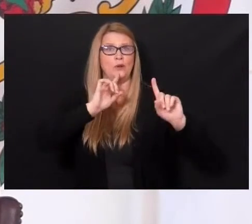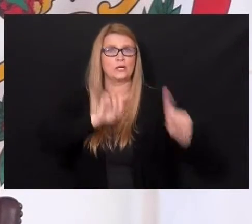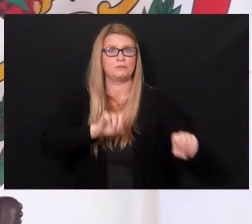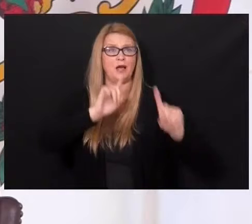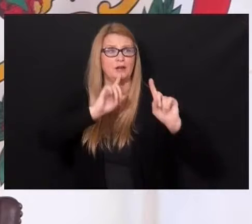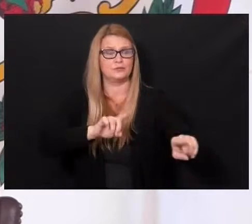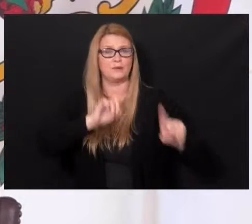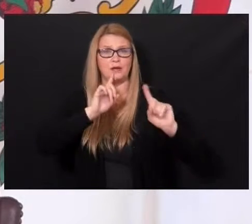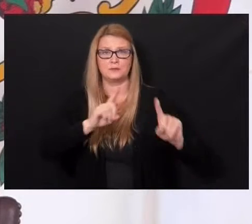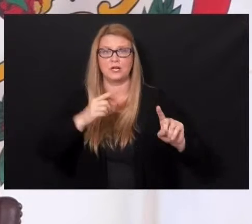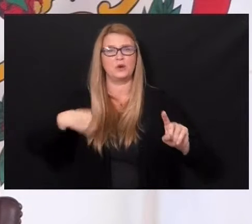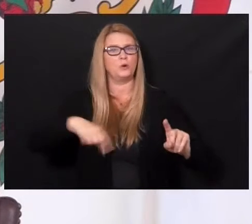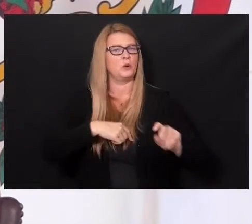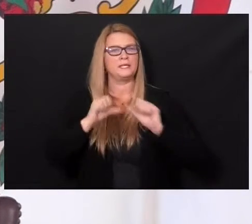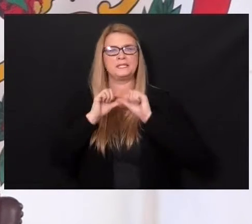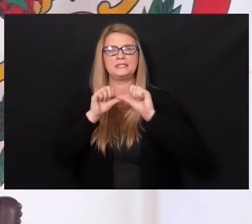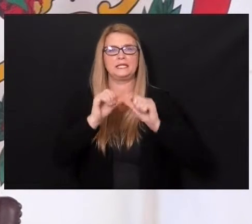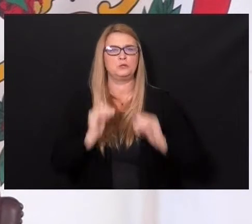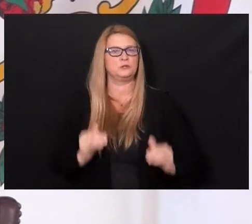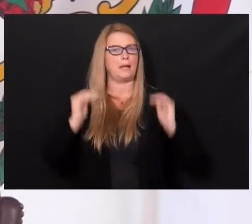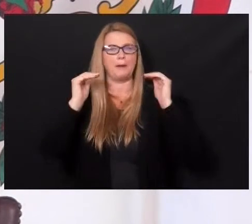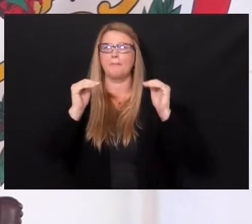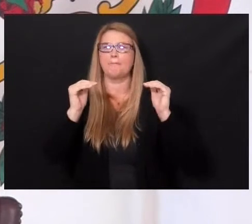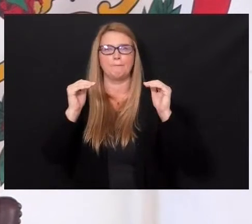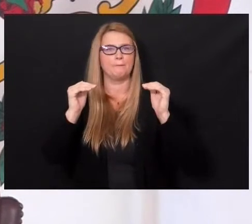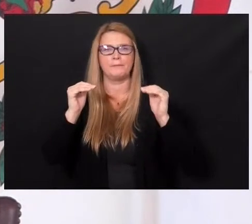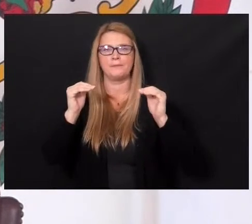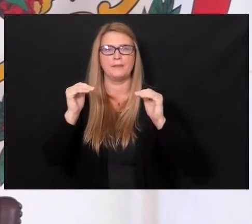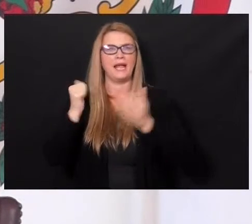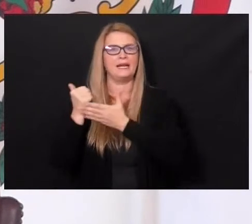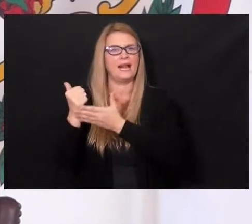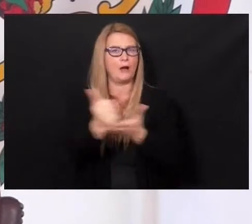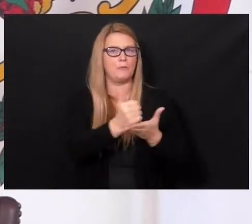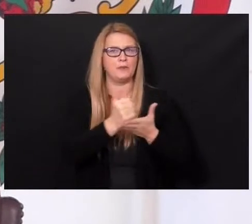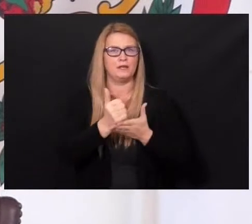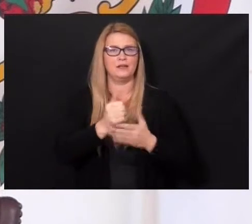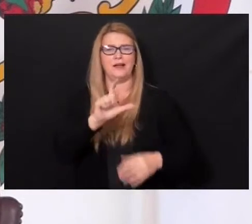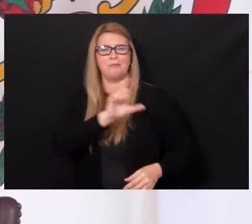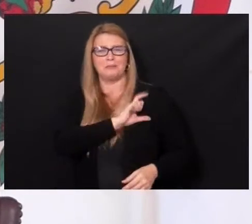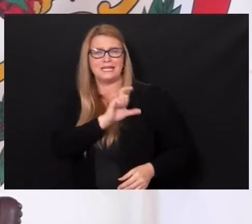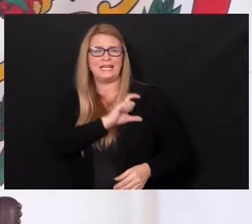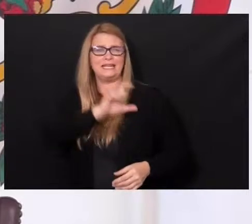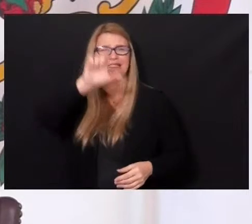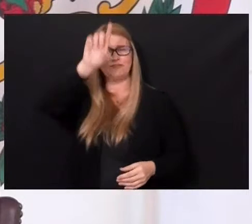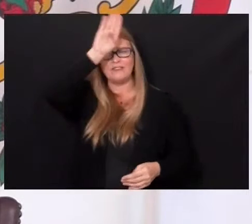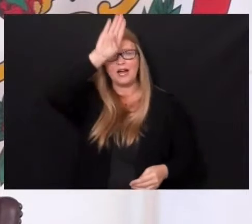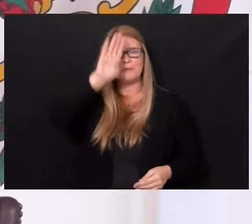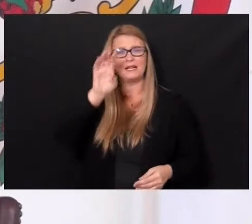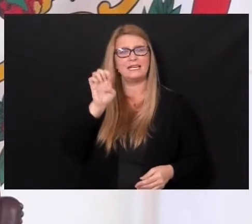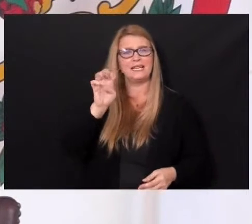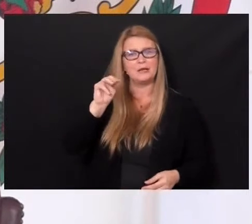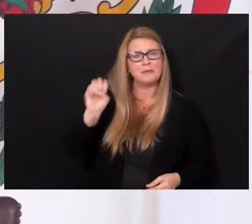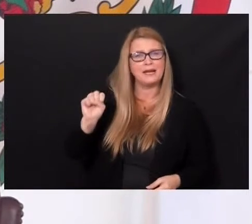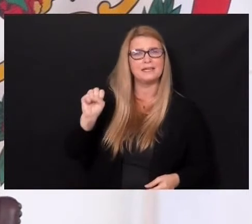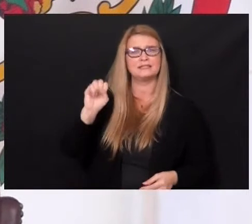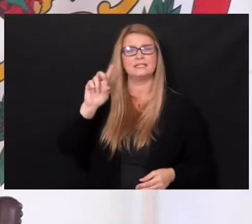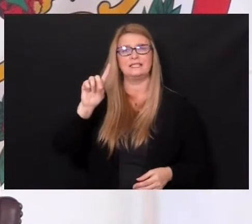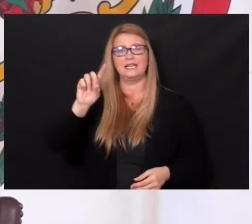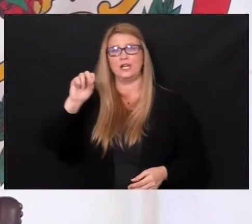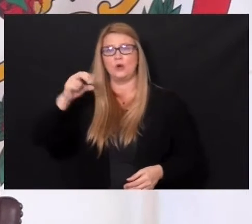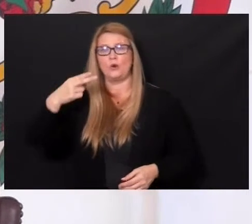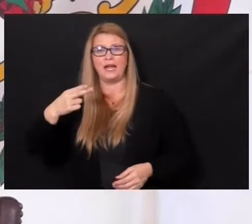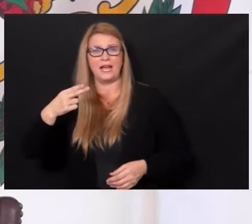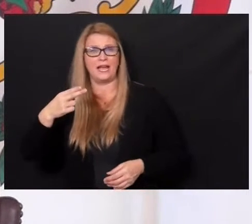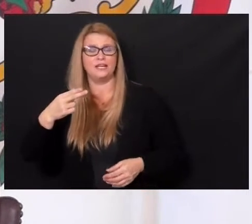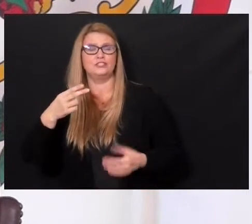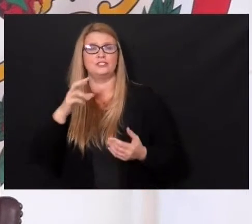continue to just step up, do we not? Our first responders, our police and our fire and our EMS and our DOH crews,